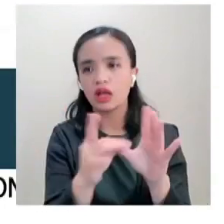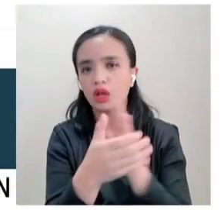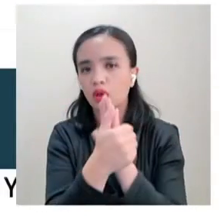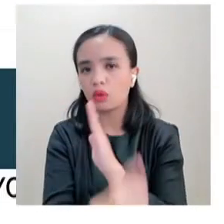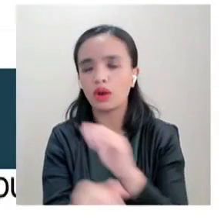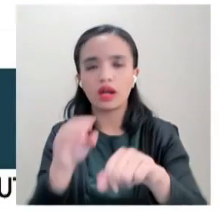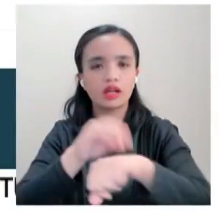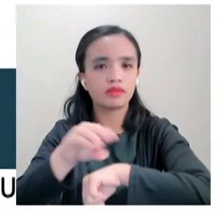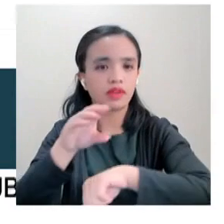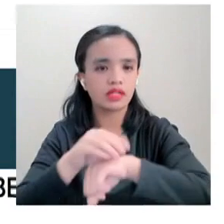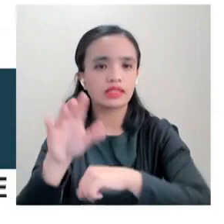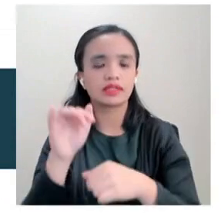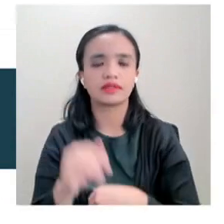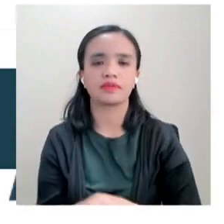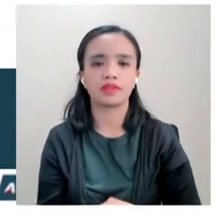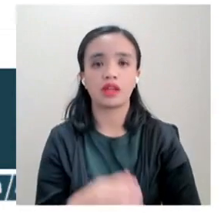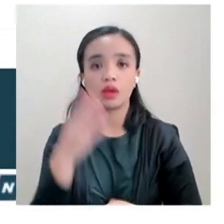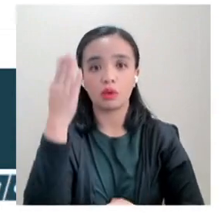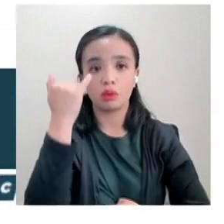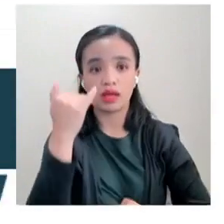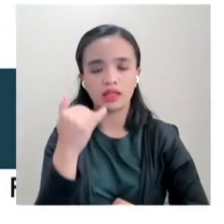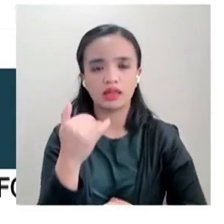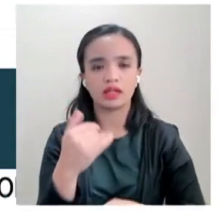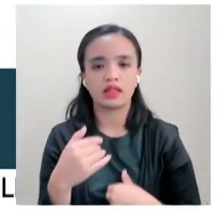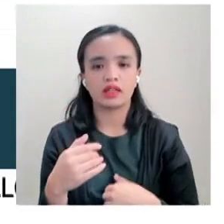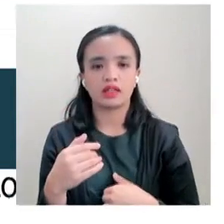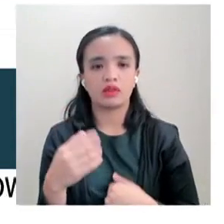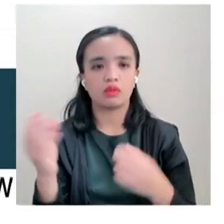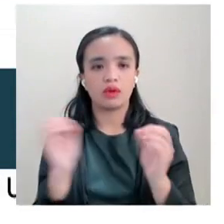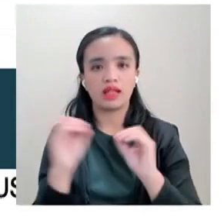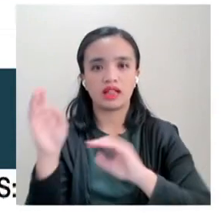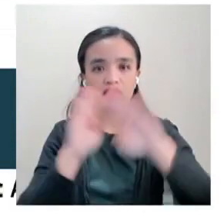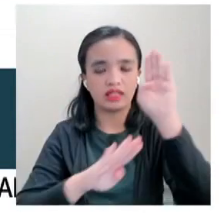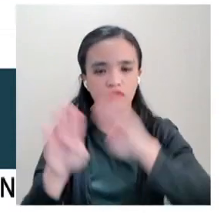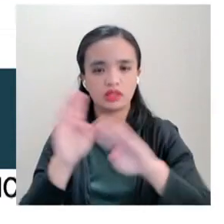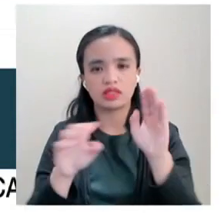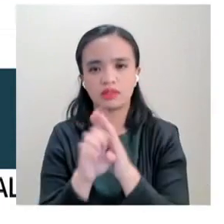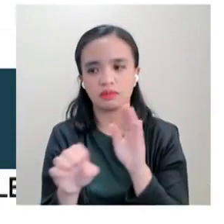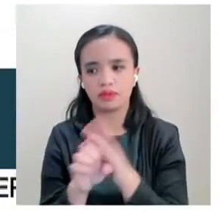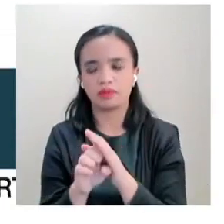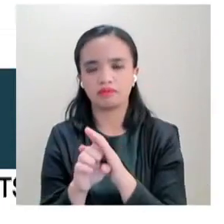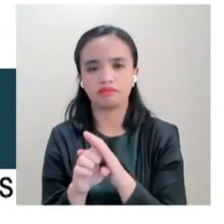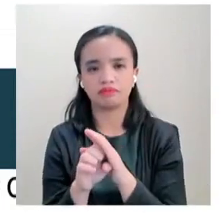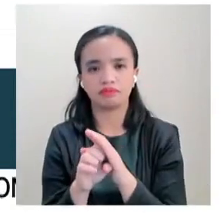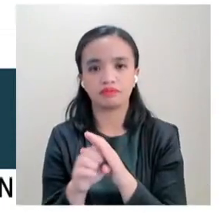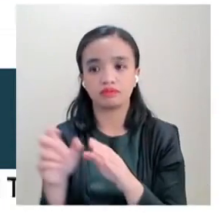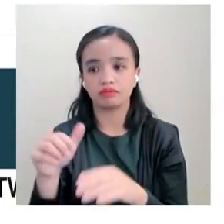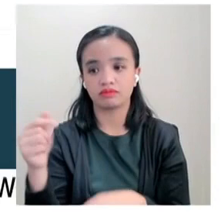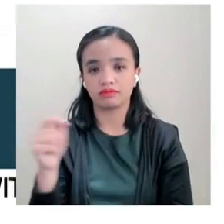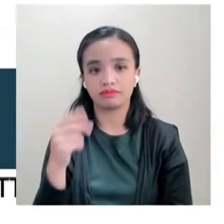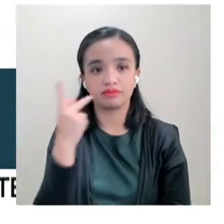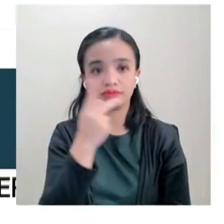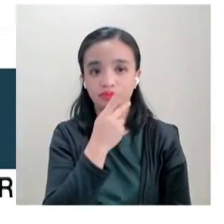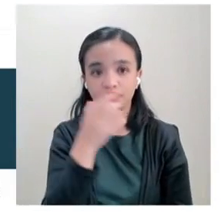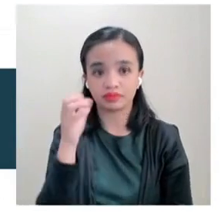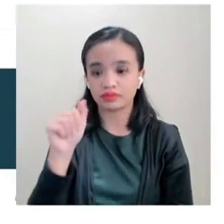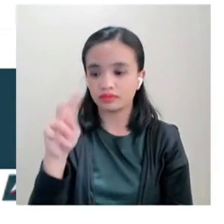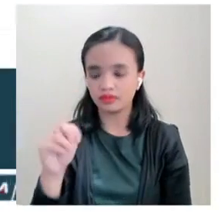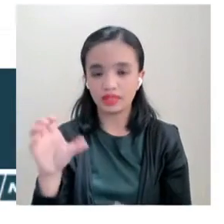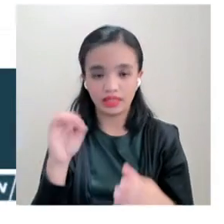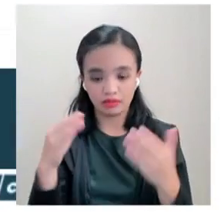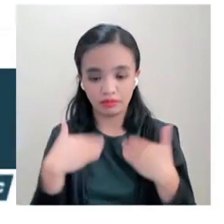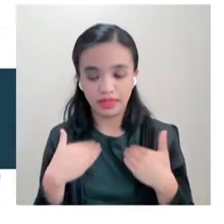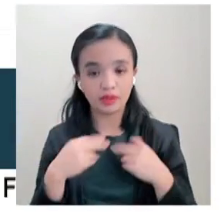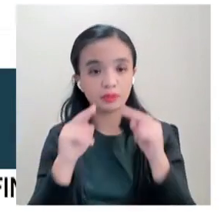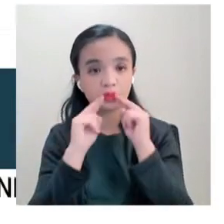is concerned. Because when there will be chaos, let's say Carmina in ANC, pagka merong balita, no, you